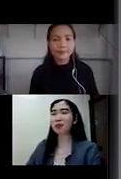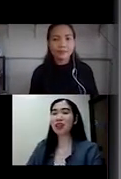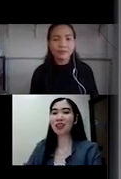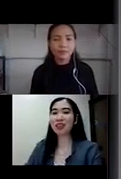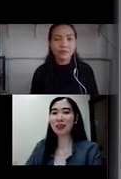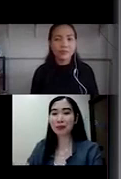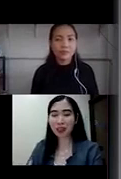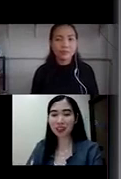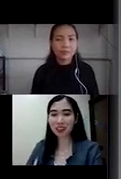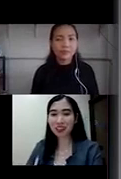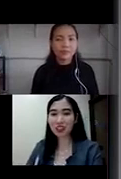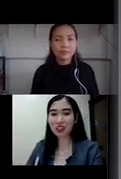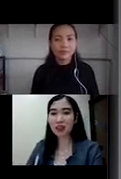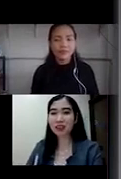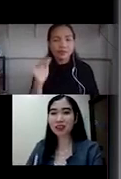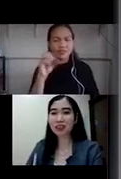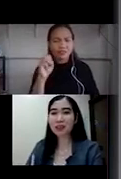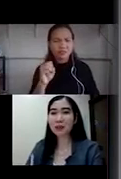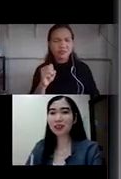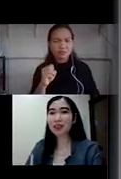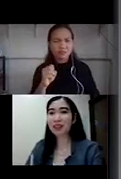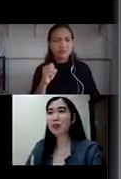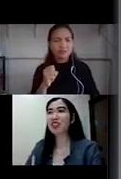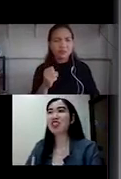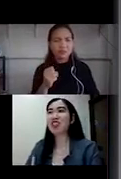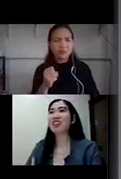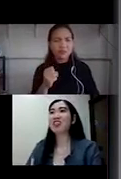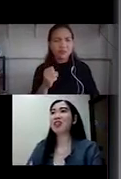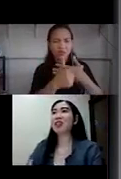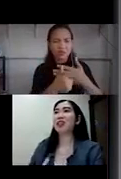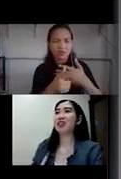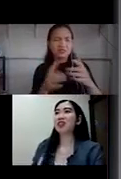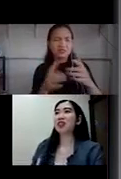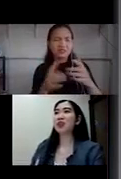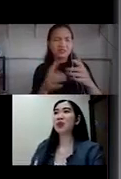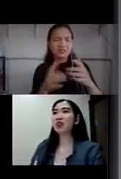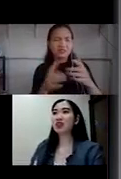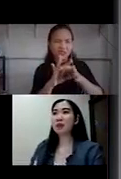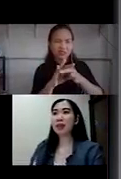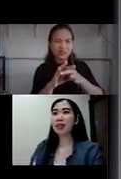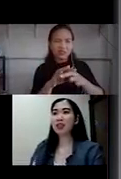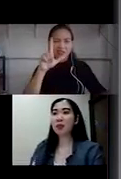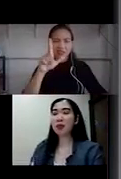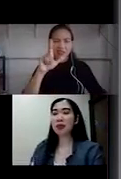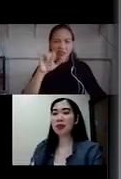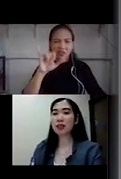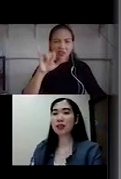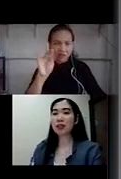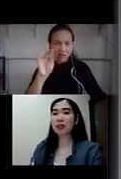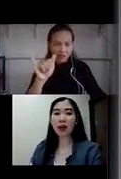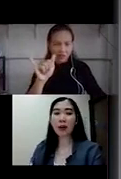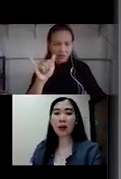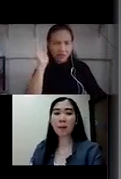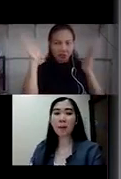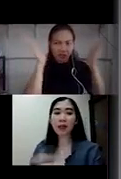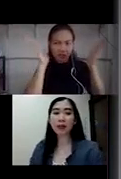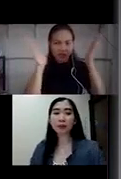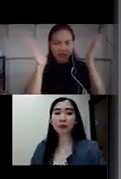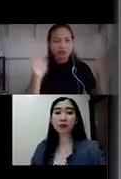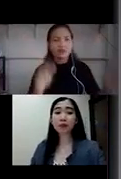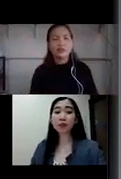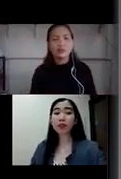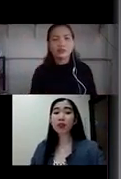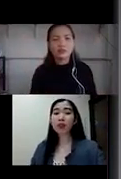love Google kasi parang talagang sobrang pang-library siya. Okay. So ito naman yung mga mga